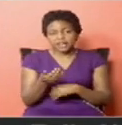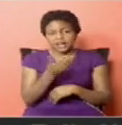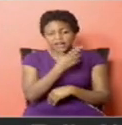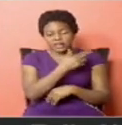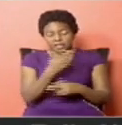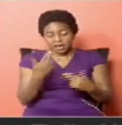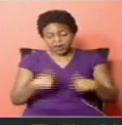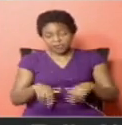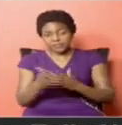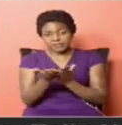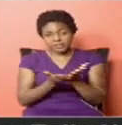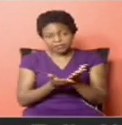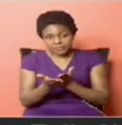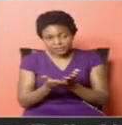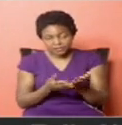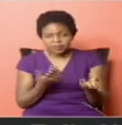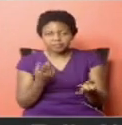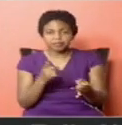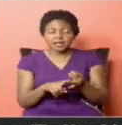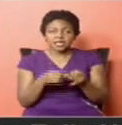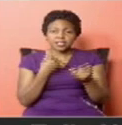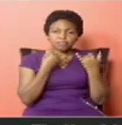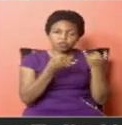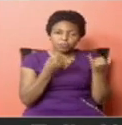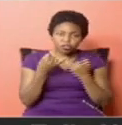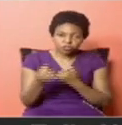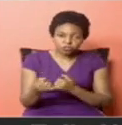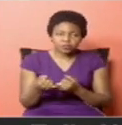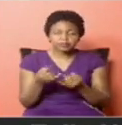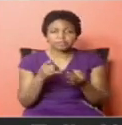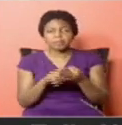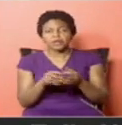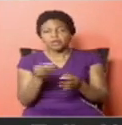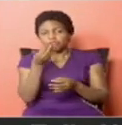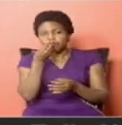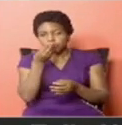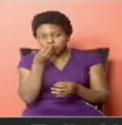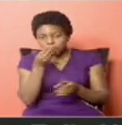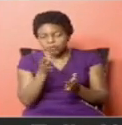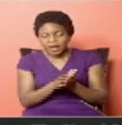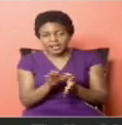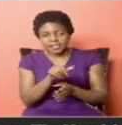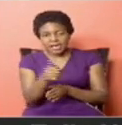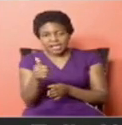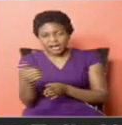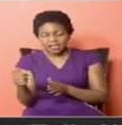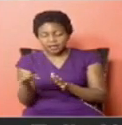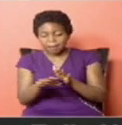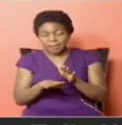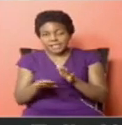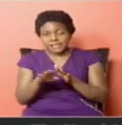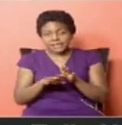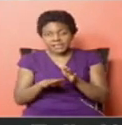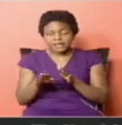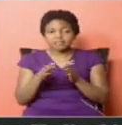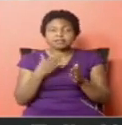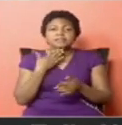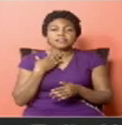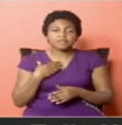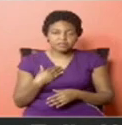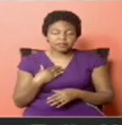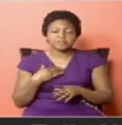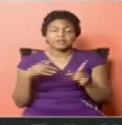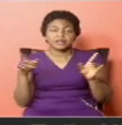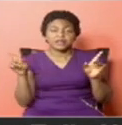services, information, food, and other basic necessities, while those